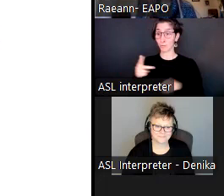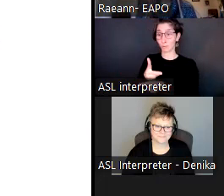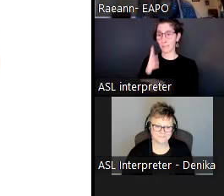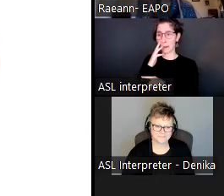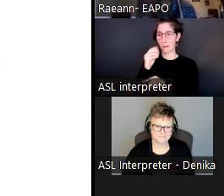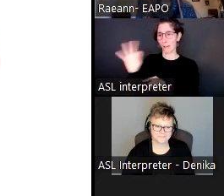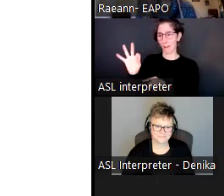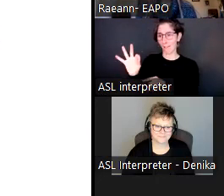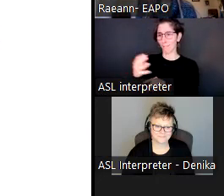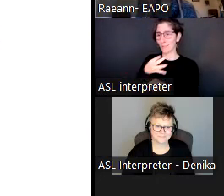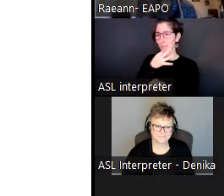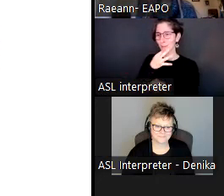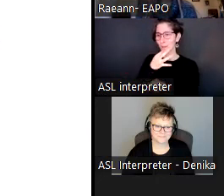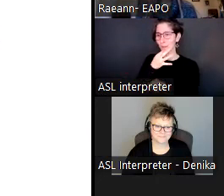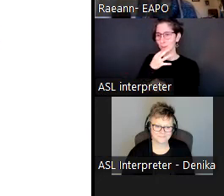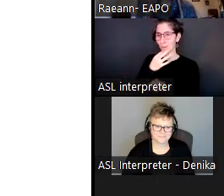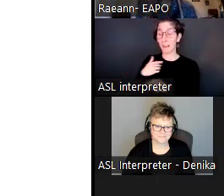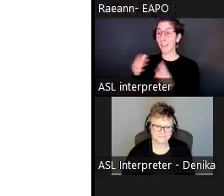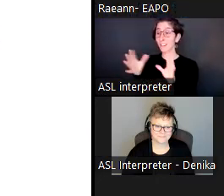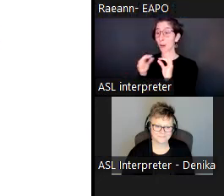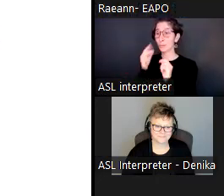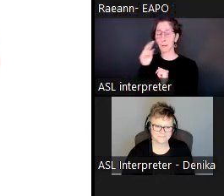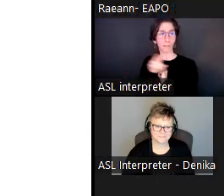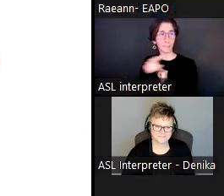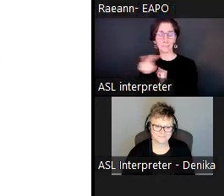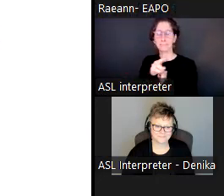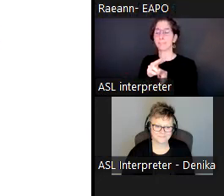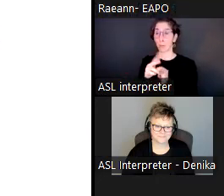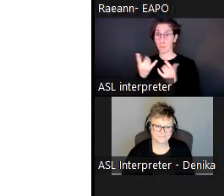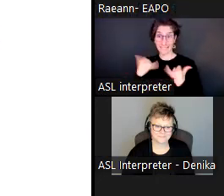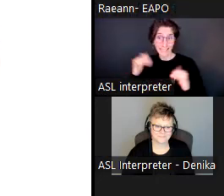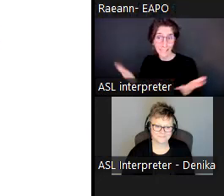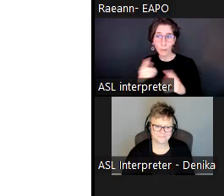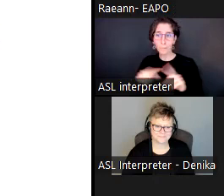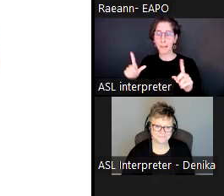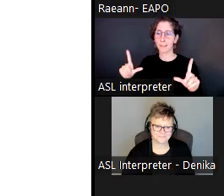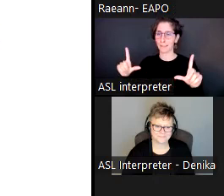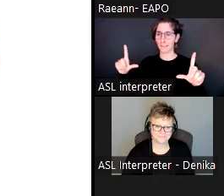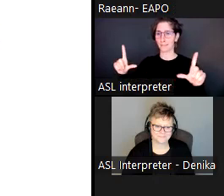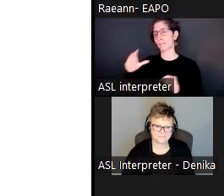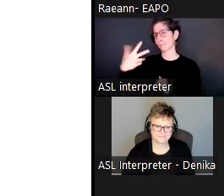my notes are on the other screen. So just so you know that I'm still here.